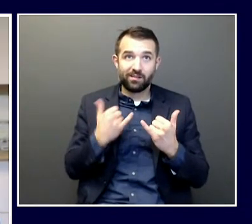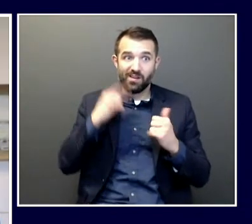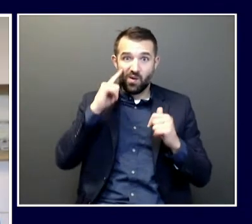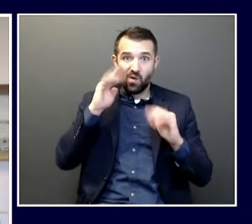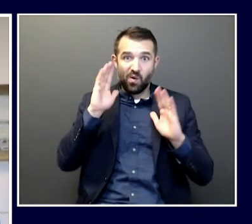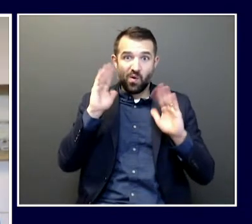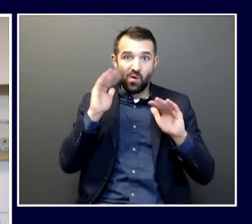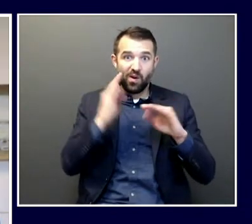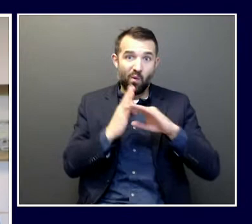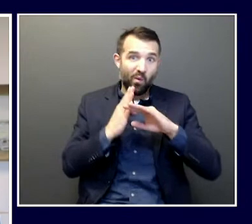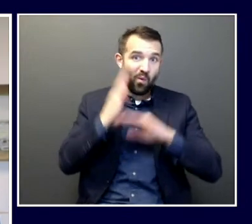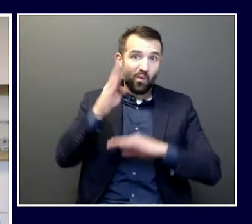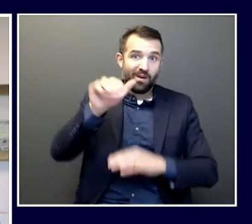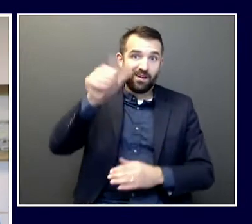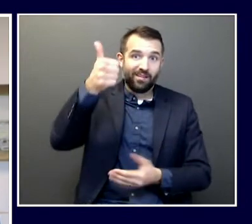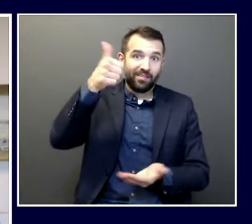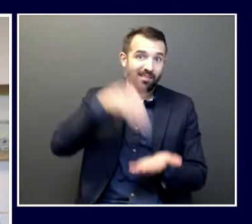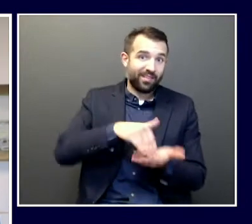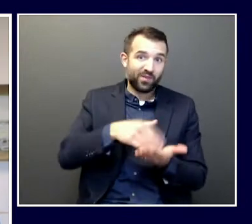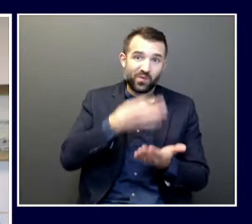both.